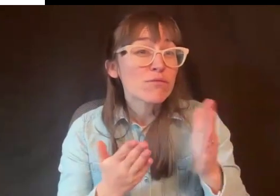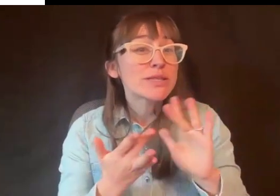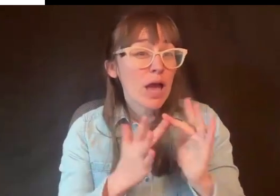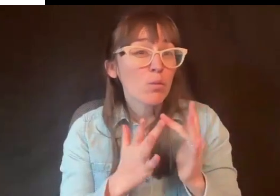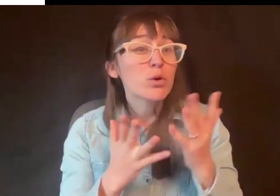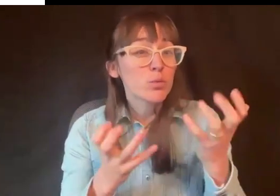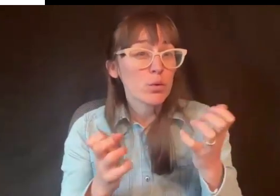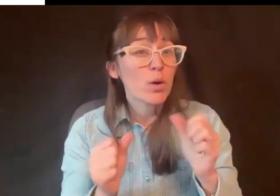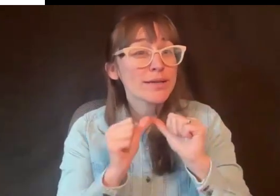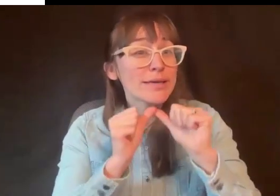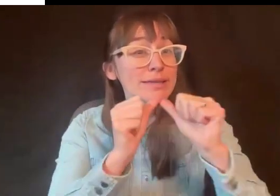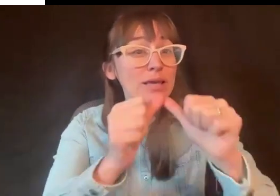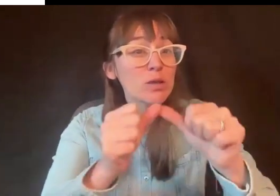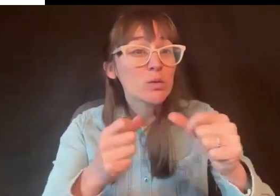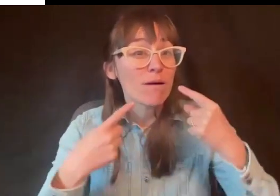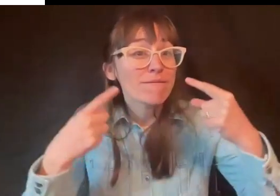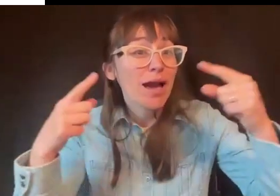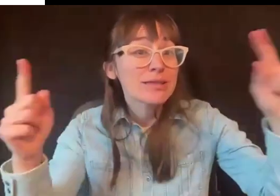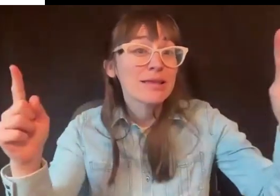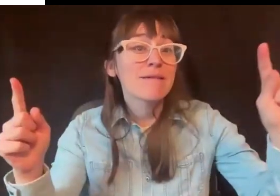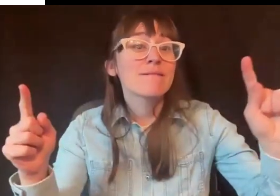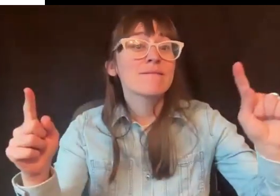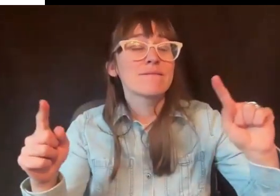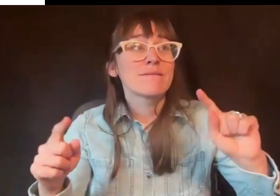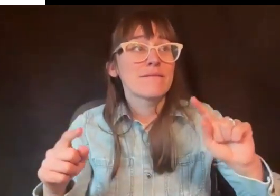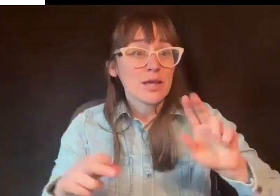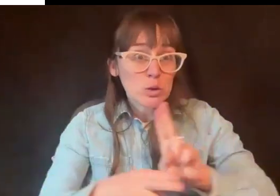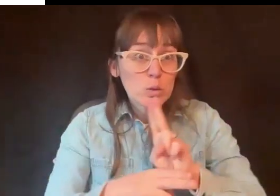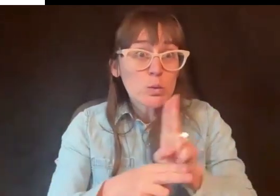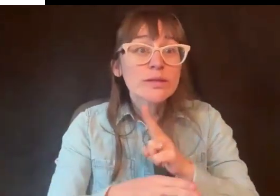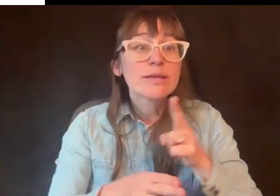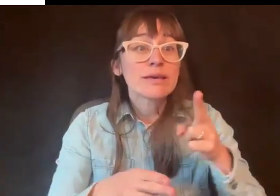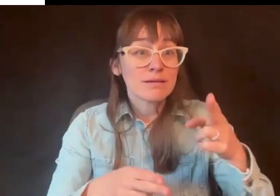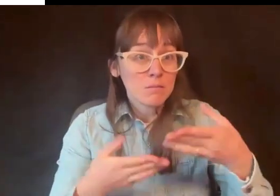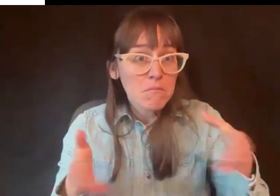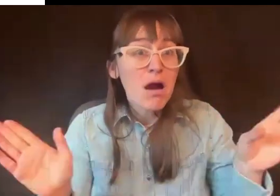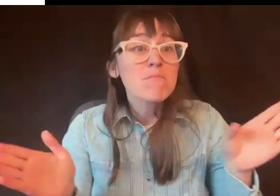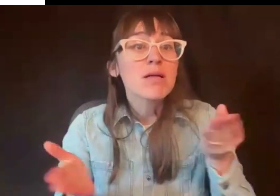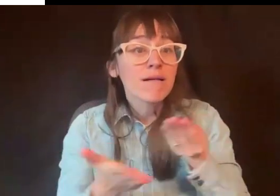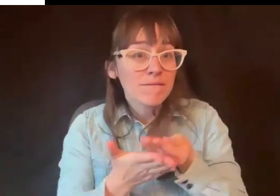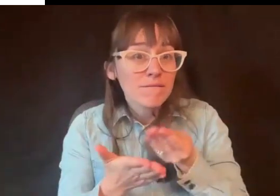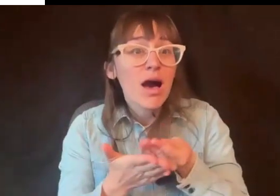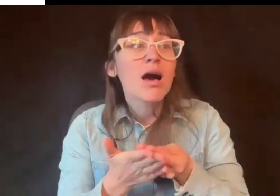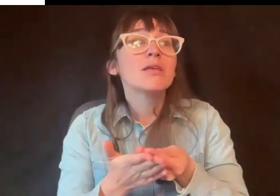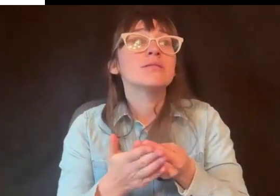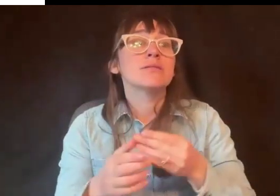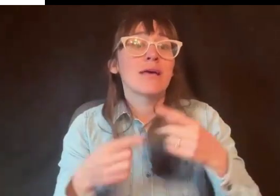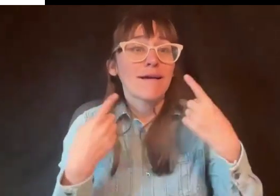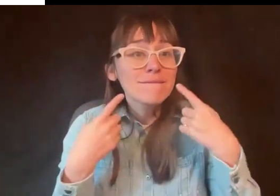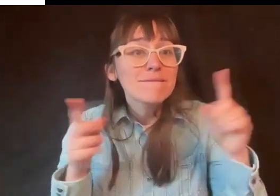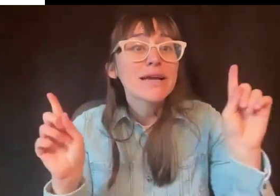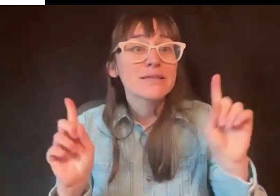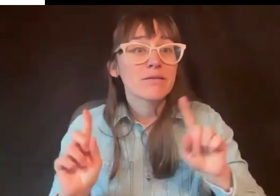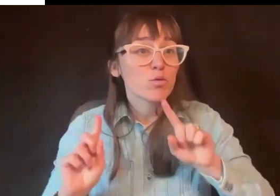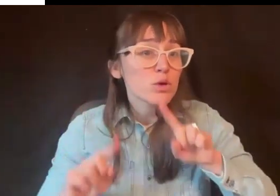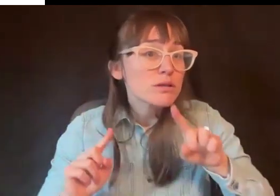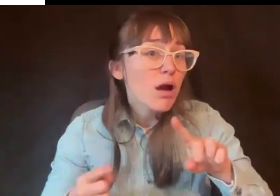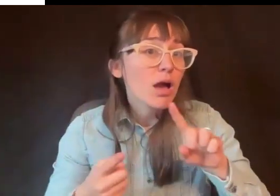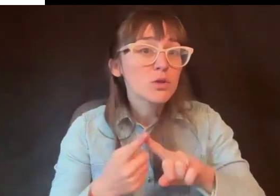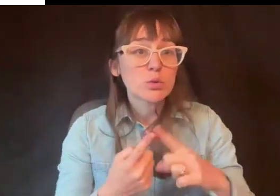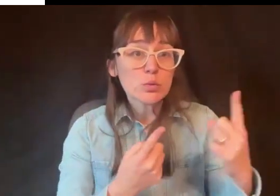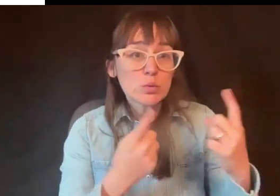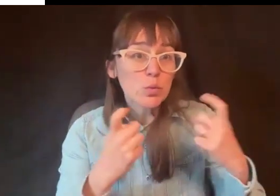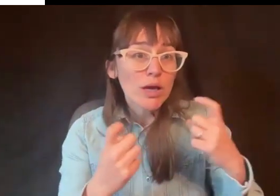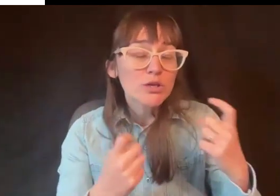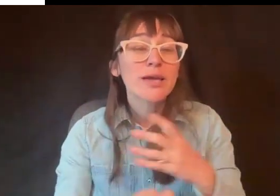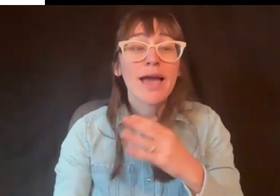your stewardship of the public funds and effective in responding to these questions. We are also very aware of